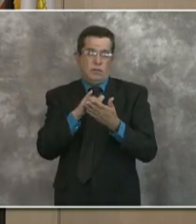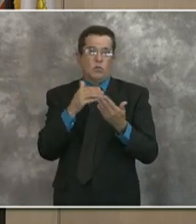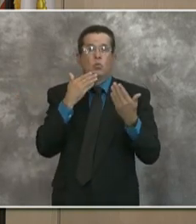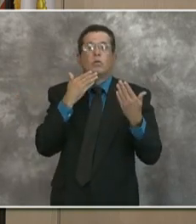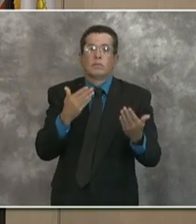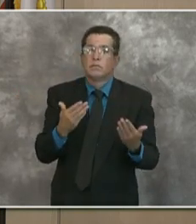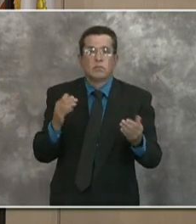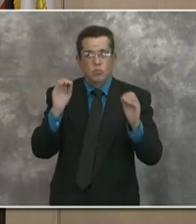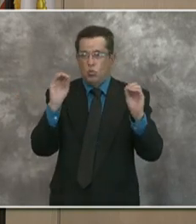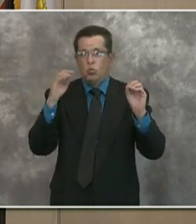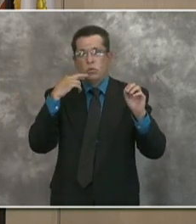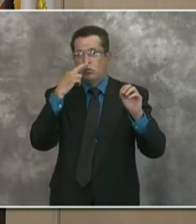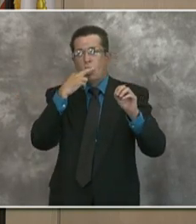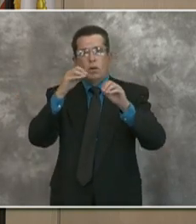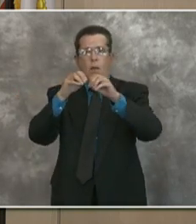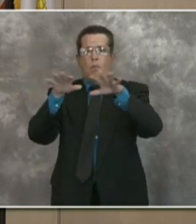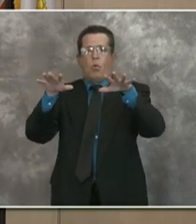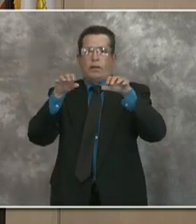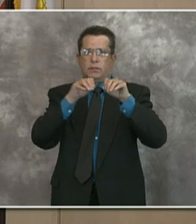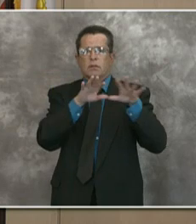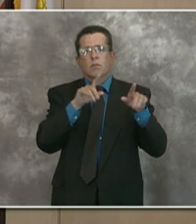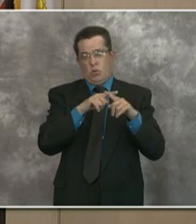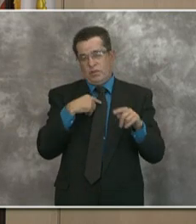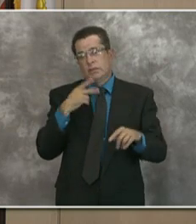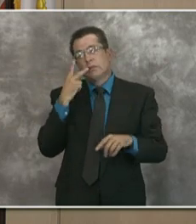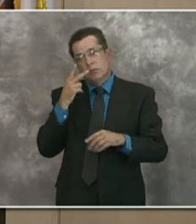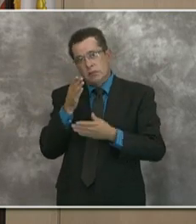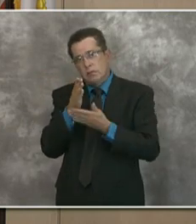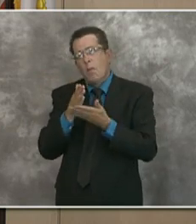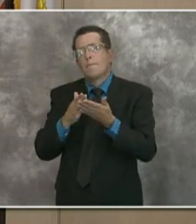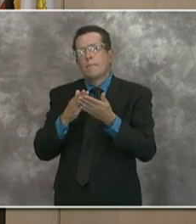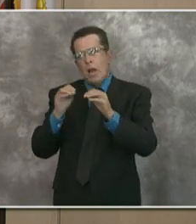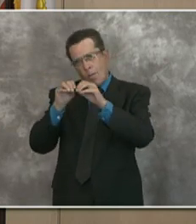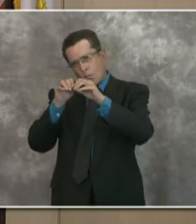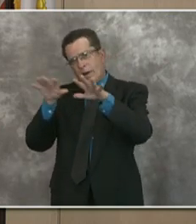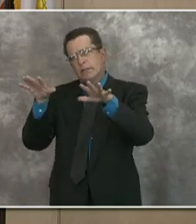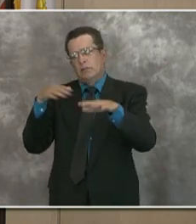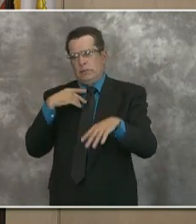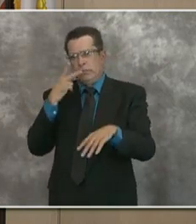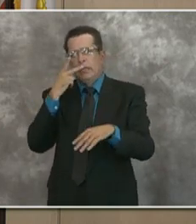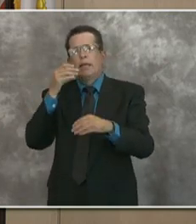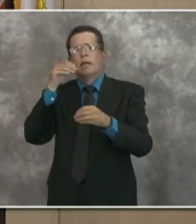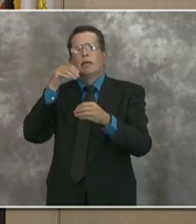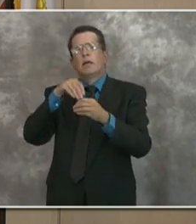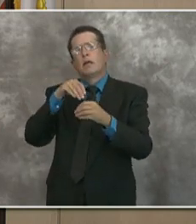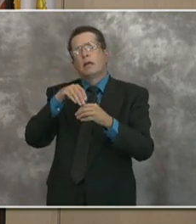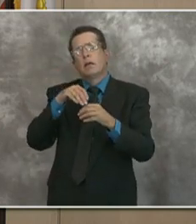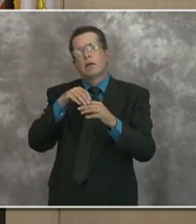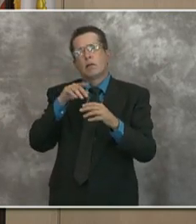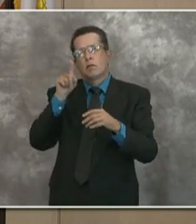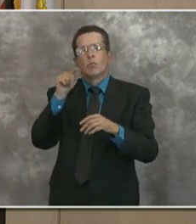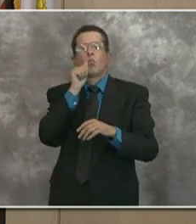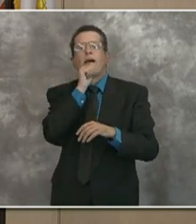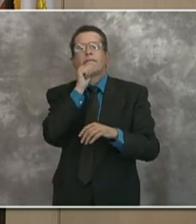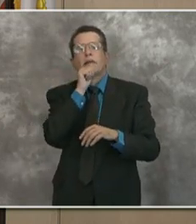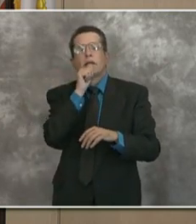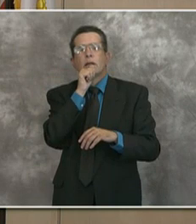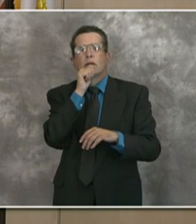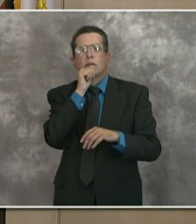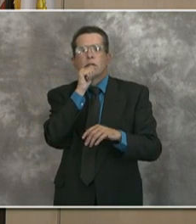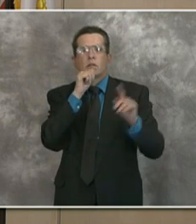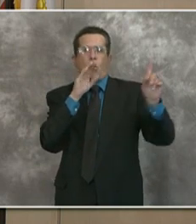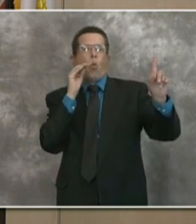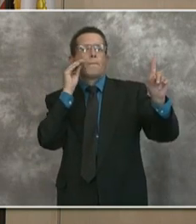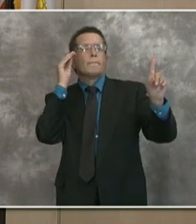good thing. We actually have, however, seen a couple of outbreaks seen in private settings, in